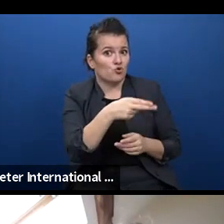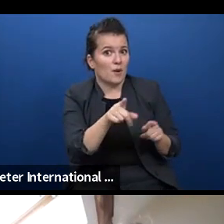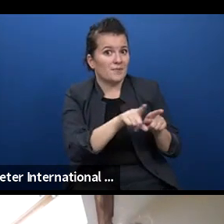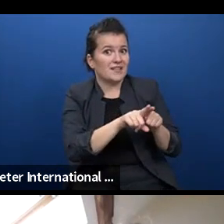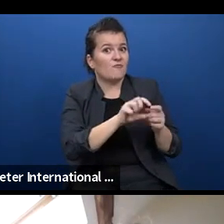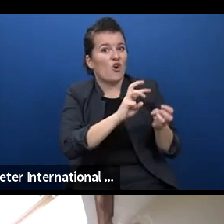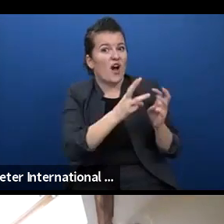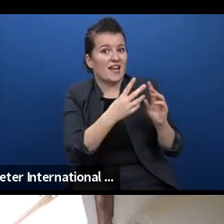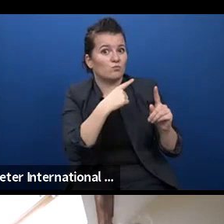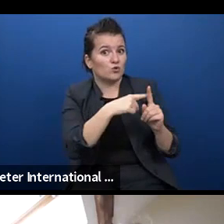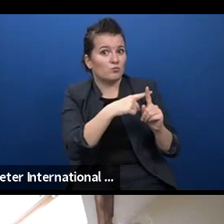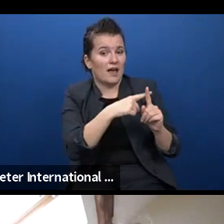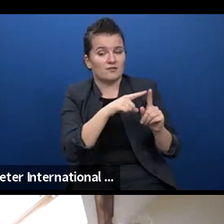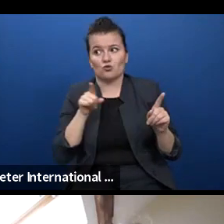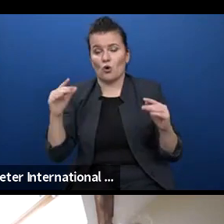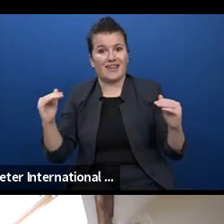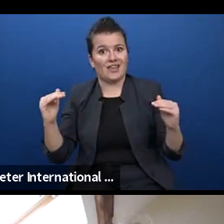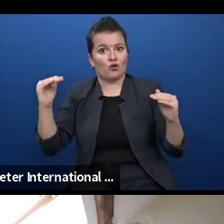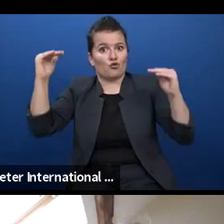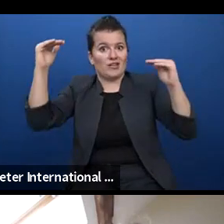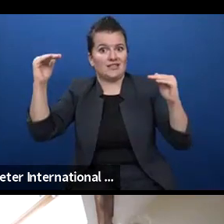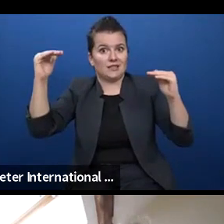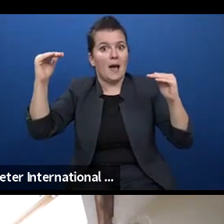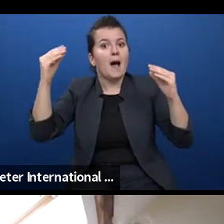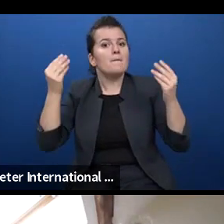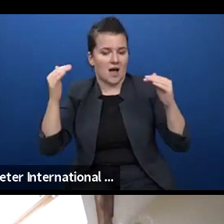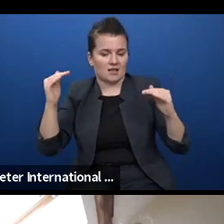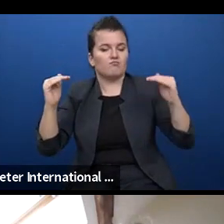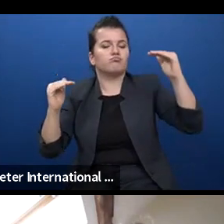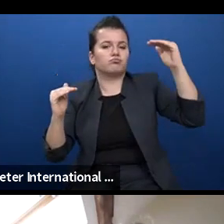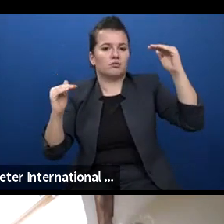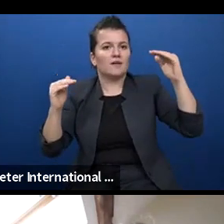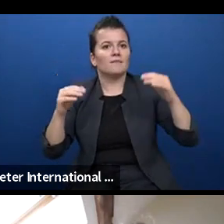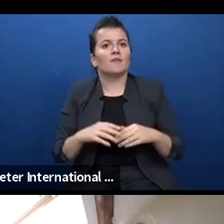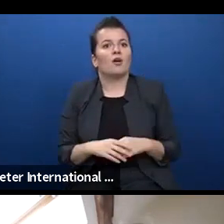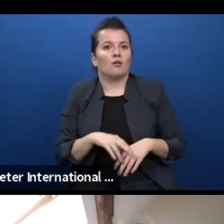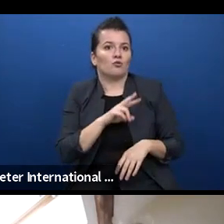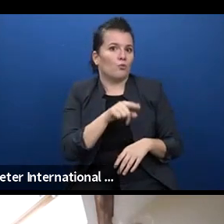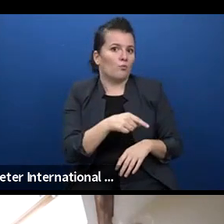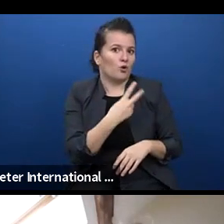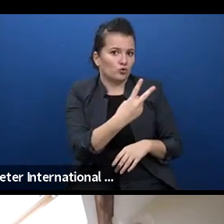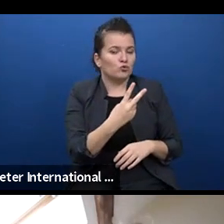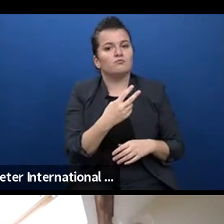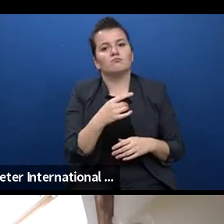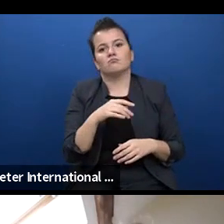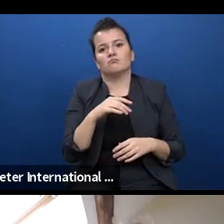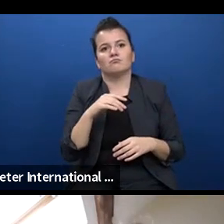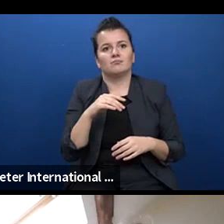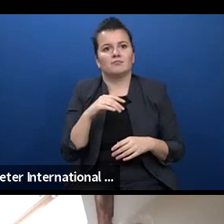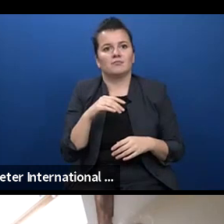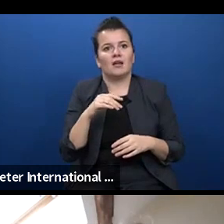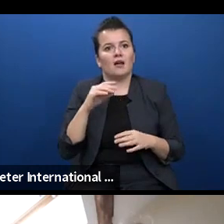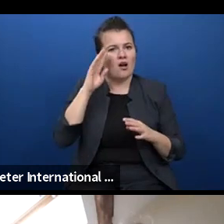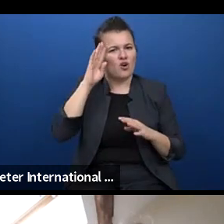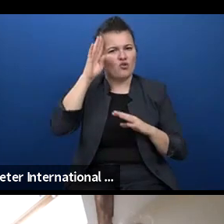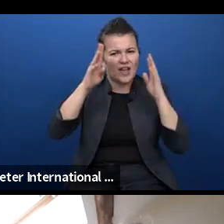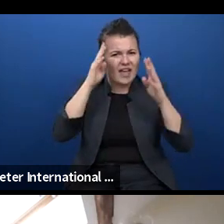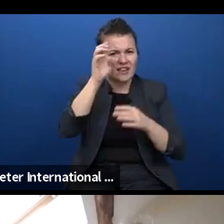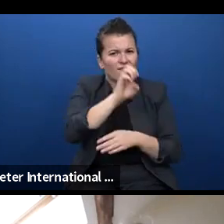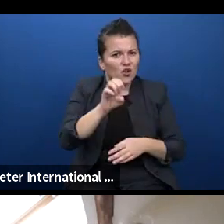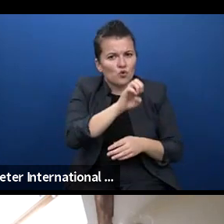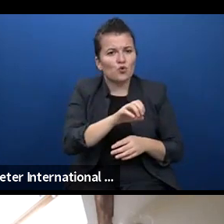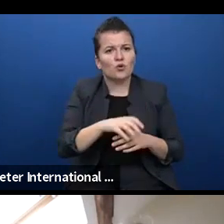Plus program, bringing those two programs to 2.2 billion for the Creative Europe and 23.5 billion